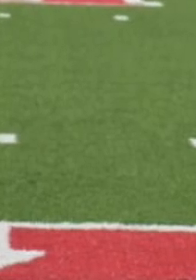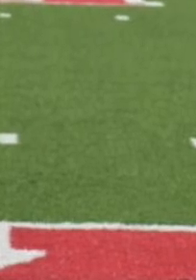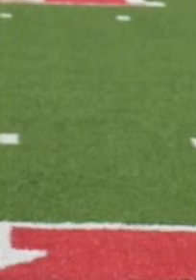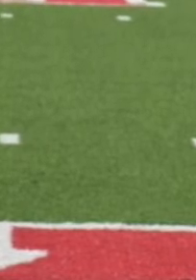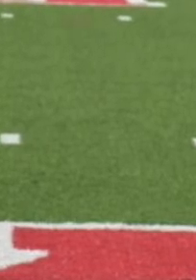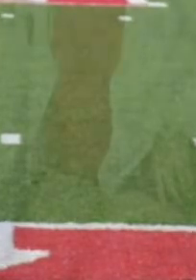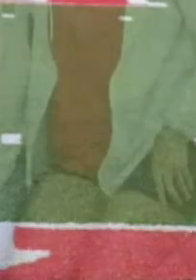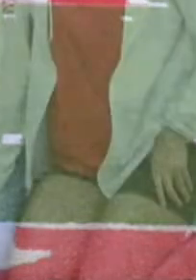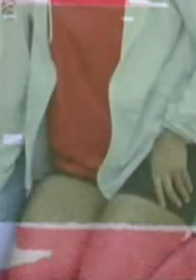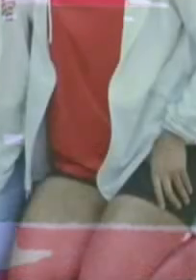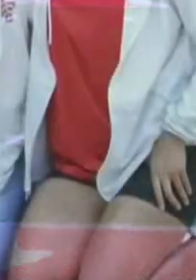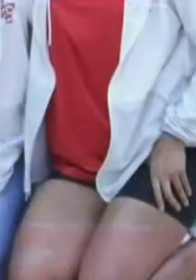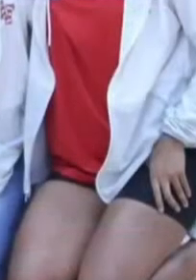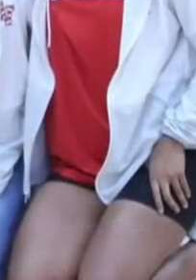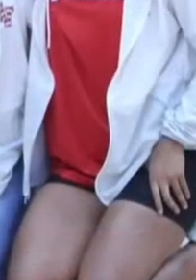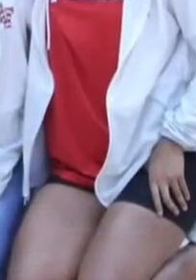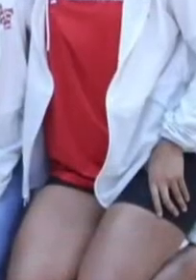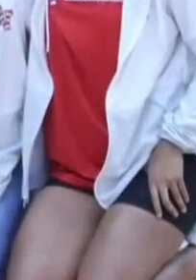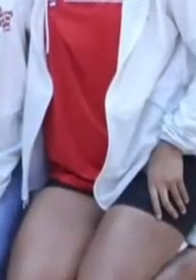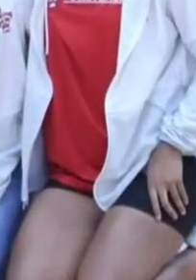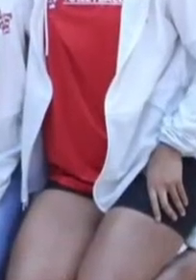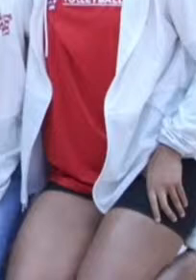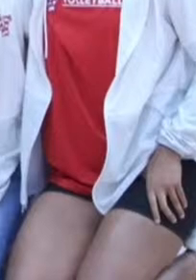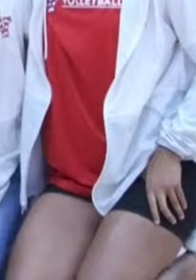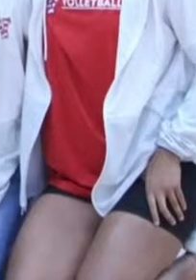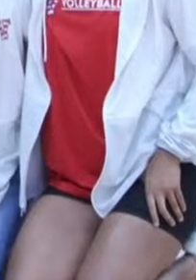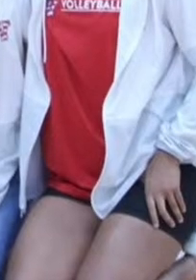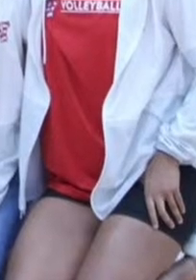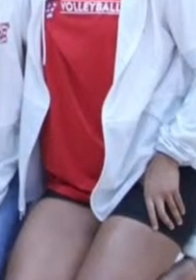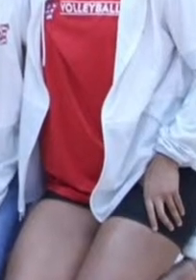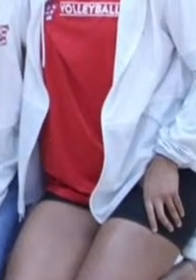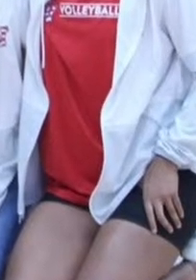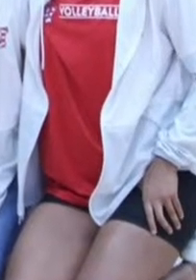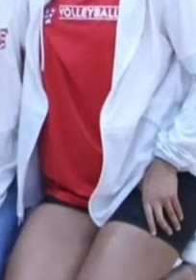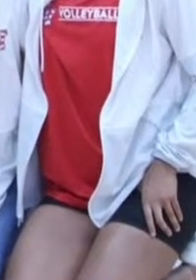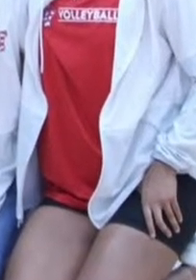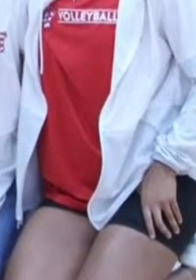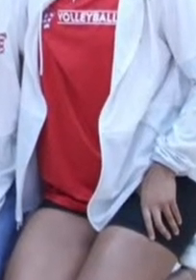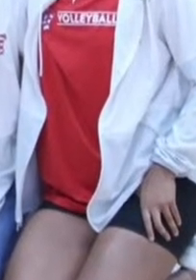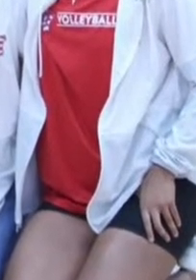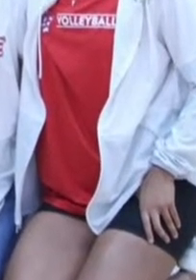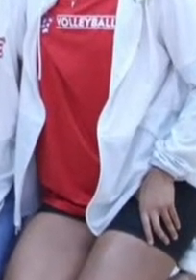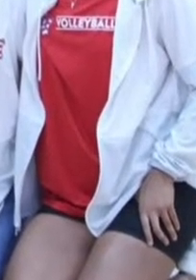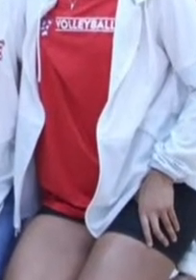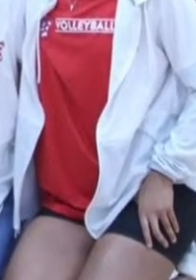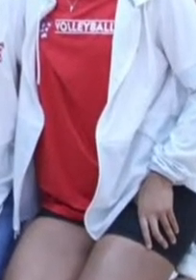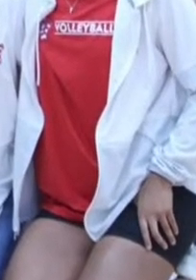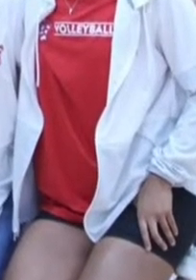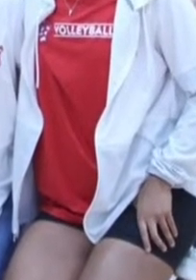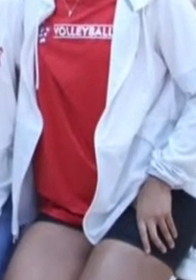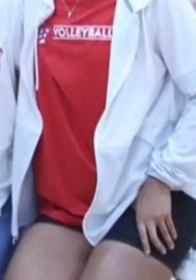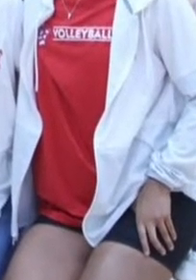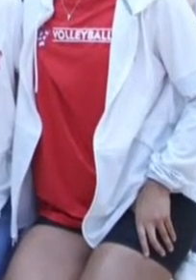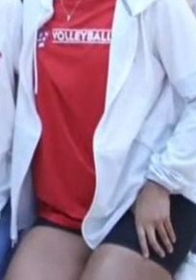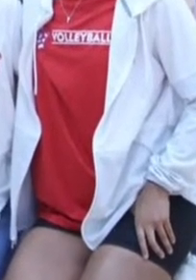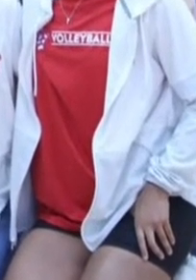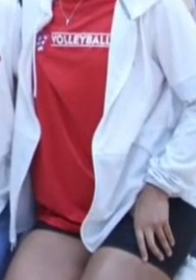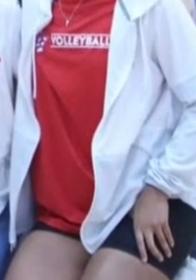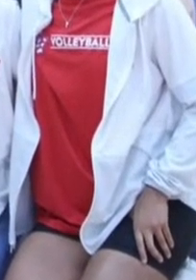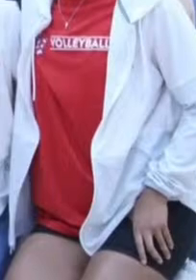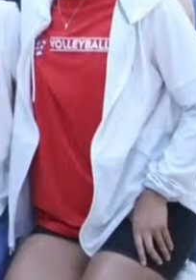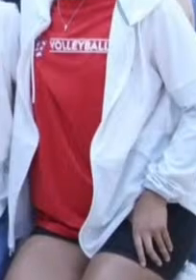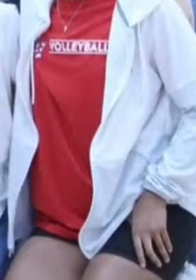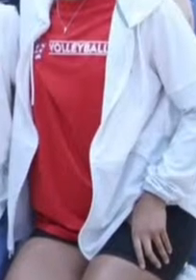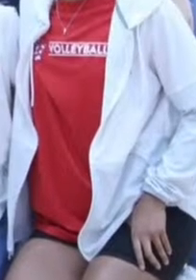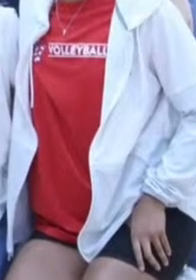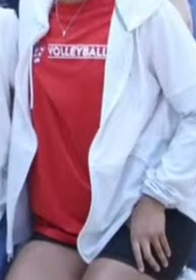show. Wish I put the bottle back on that shelf. Wish I wouldn't have worried about what other people thought and felt comfortable with myself. Rooftop open